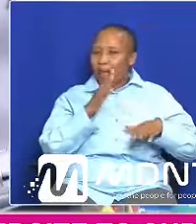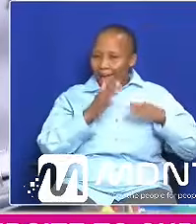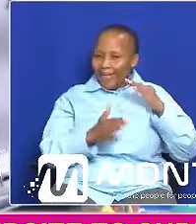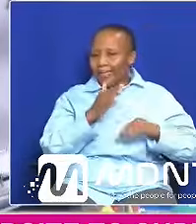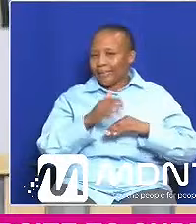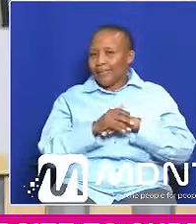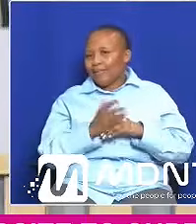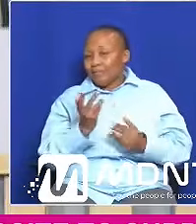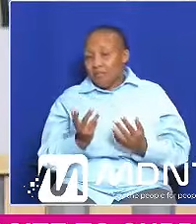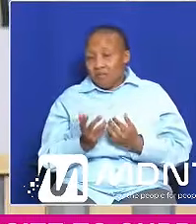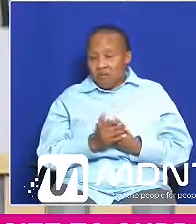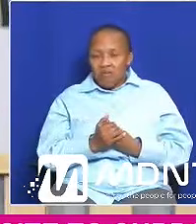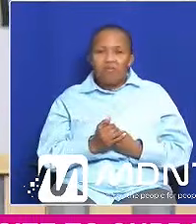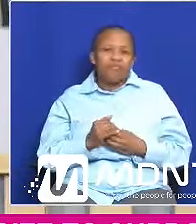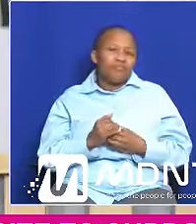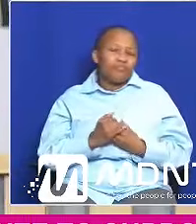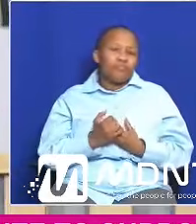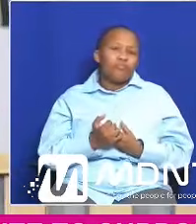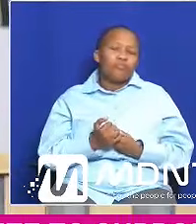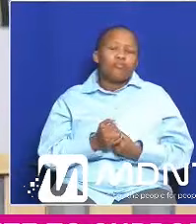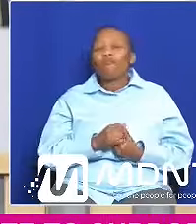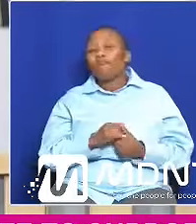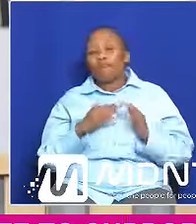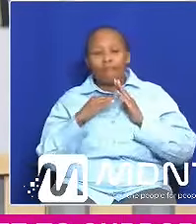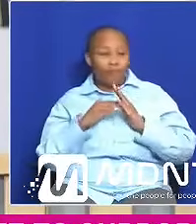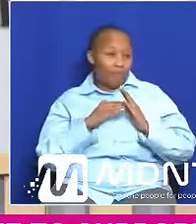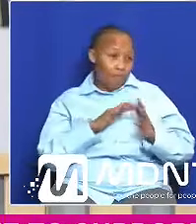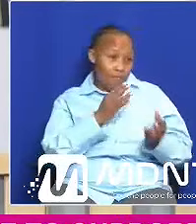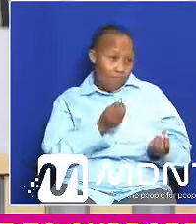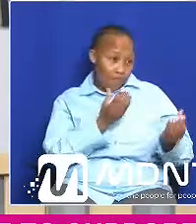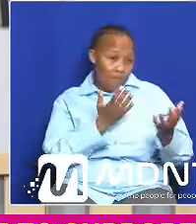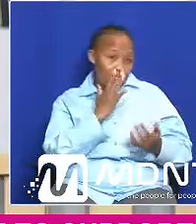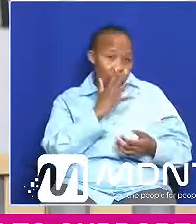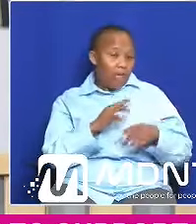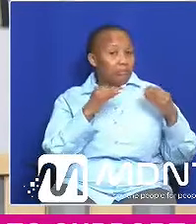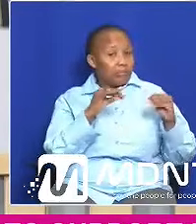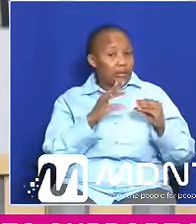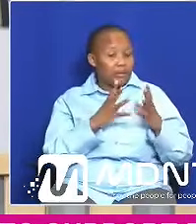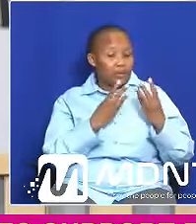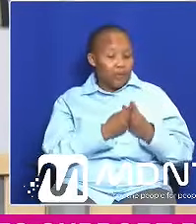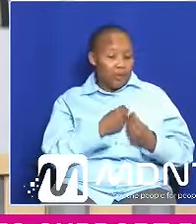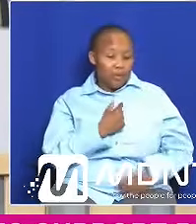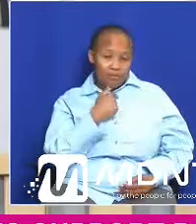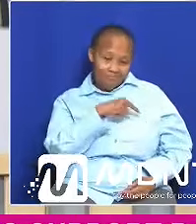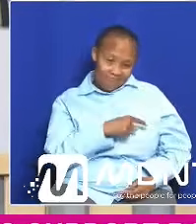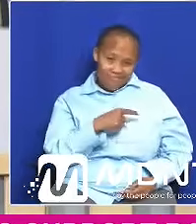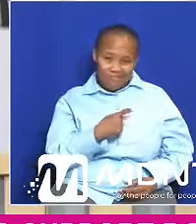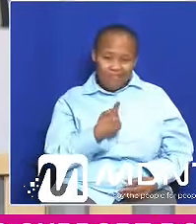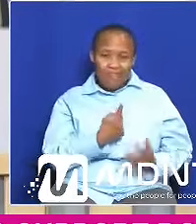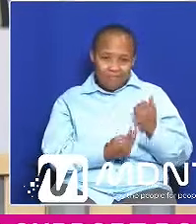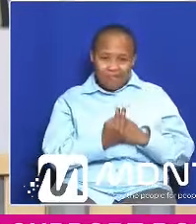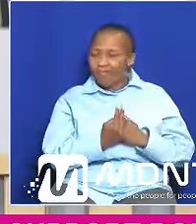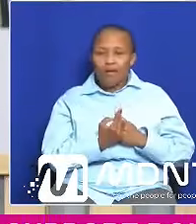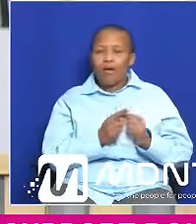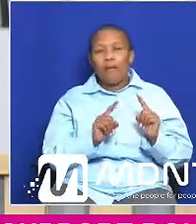I will give you an example, not business between myself and him, but if there is someone who's looking maybe for VIP protection, he will refer